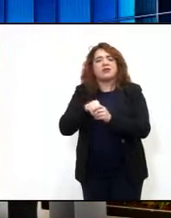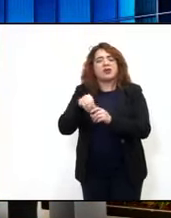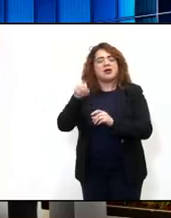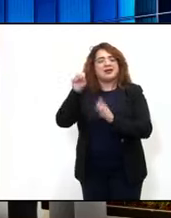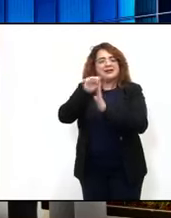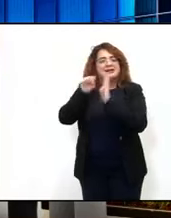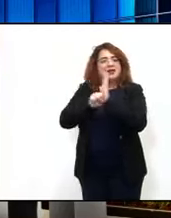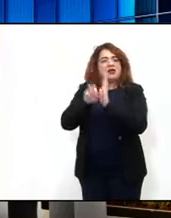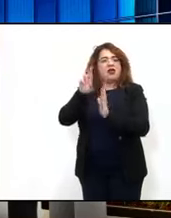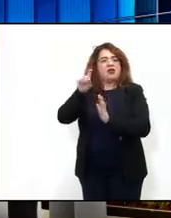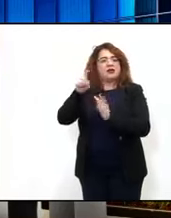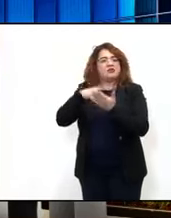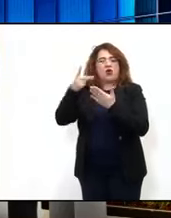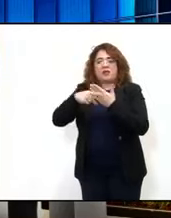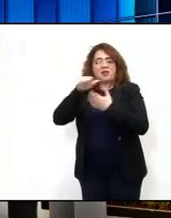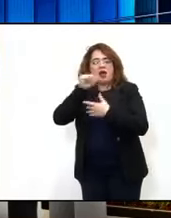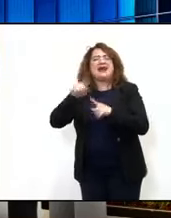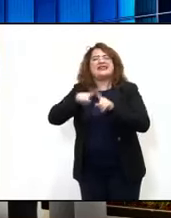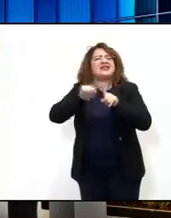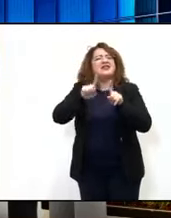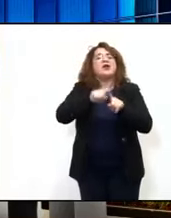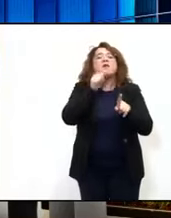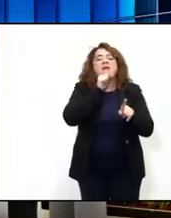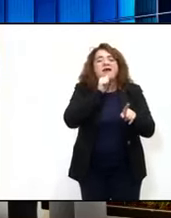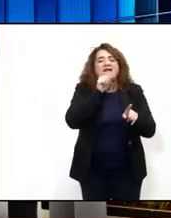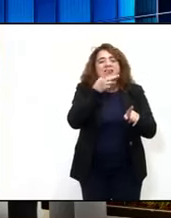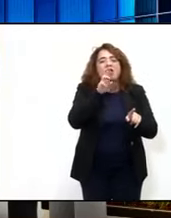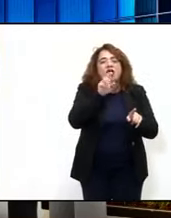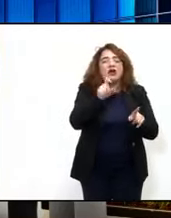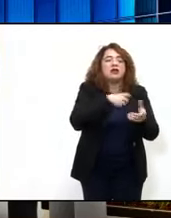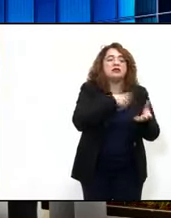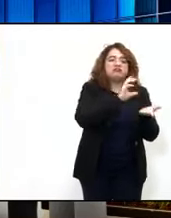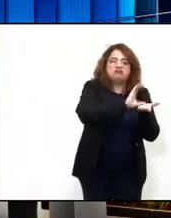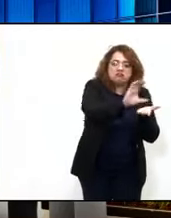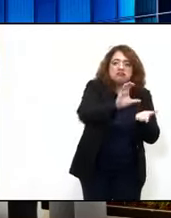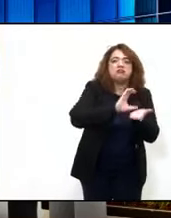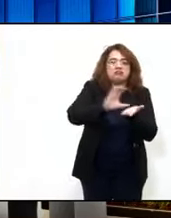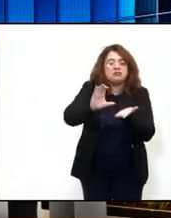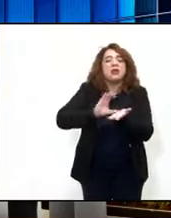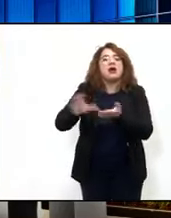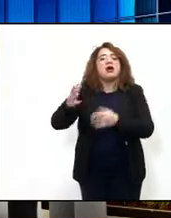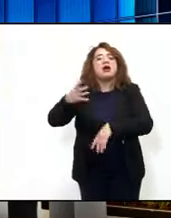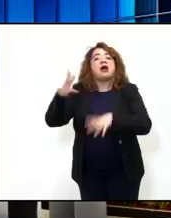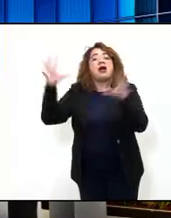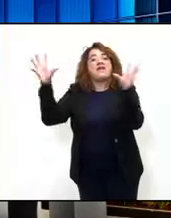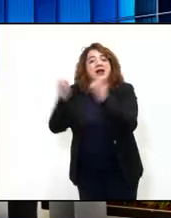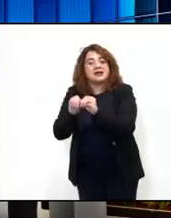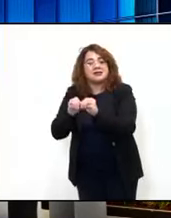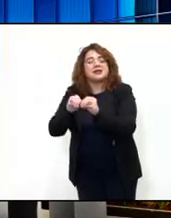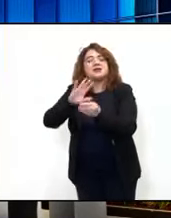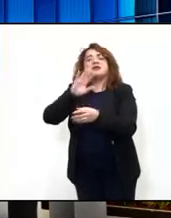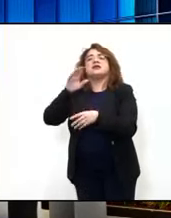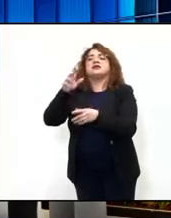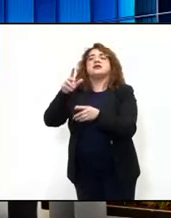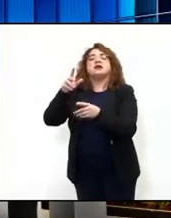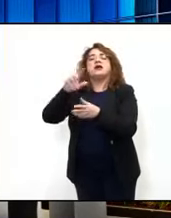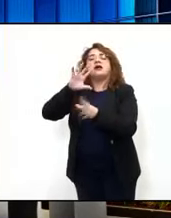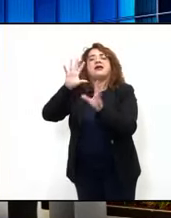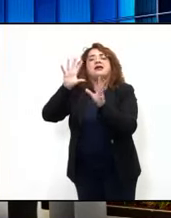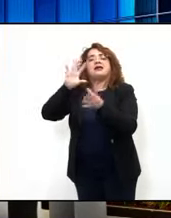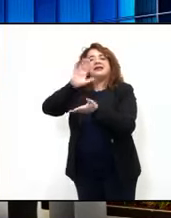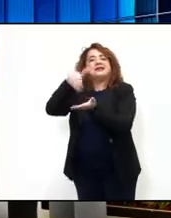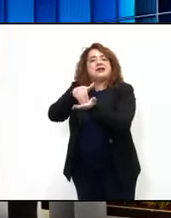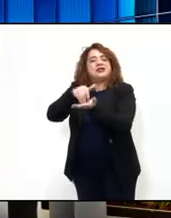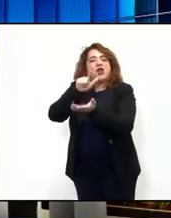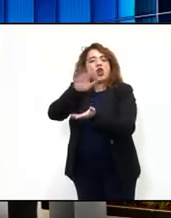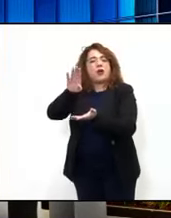health department also hold a lot of that vaccine for our convention center and other areas. So those are the numbers that you see there. You'll